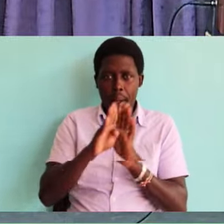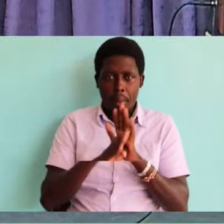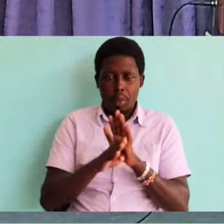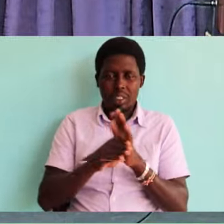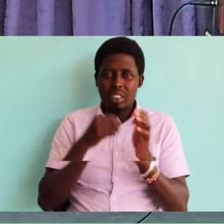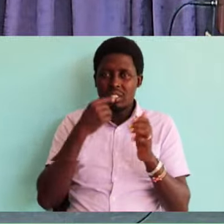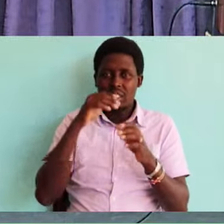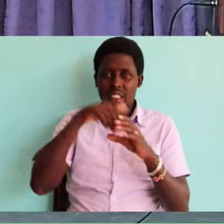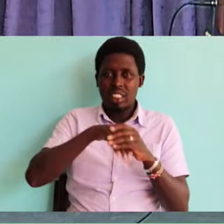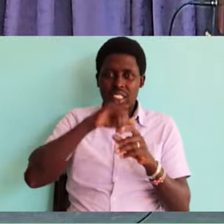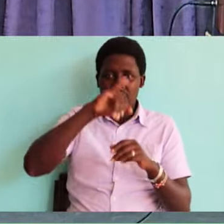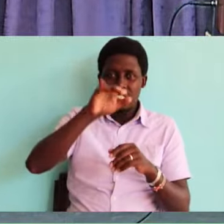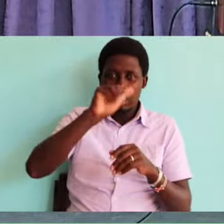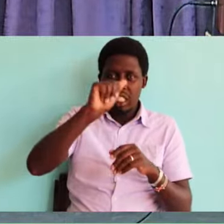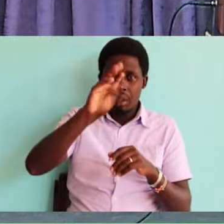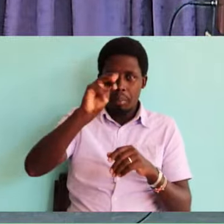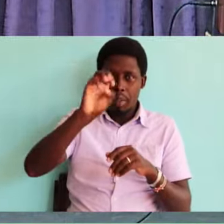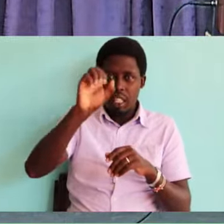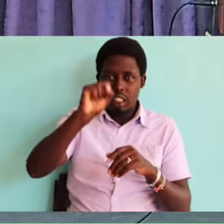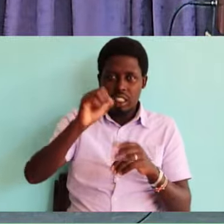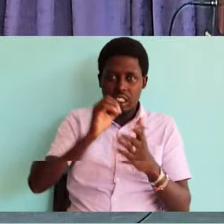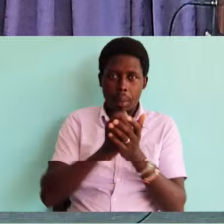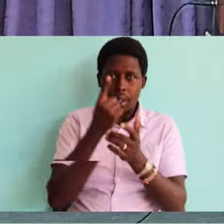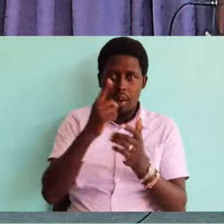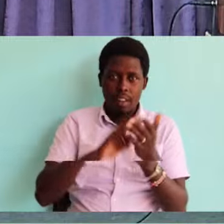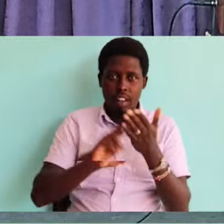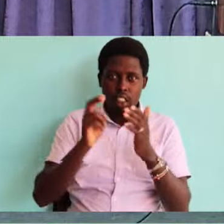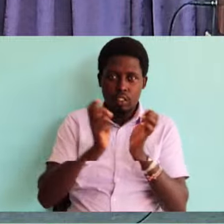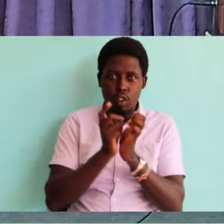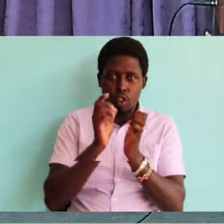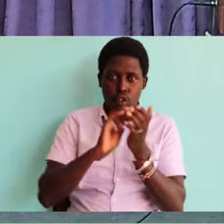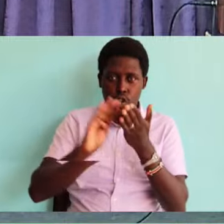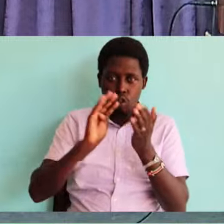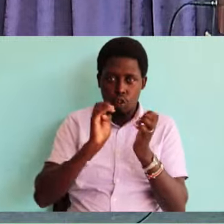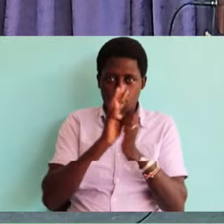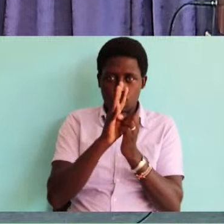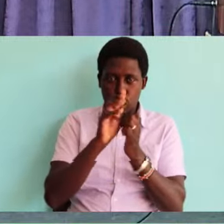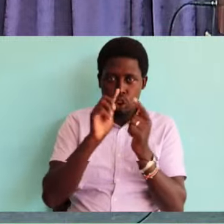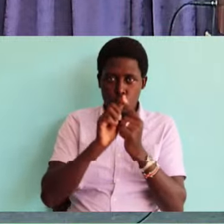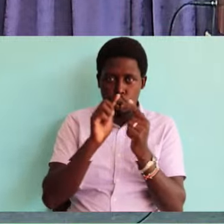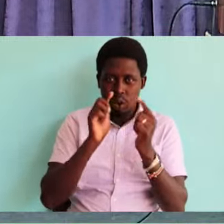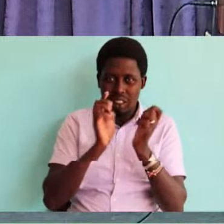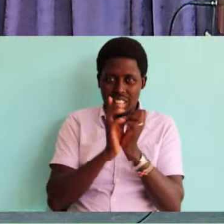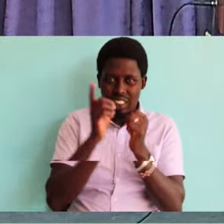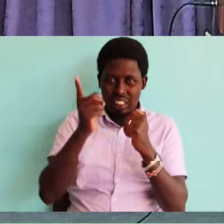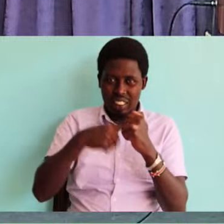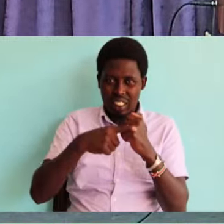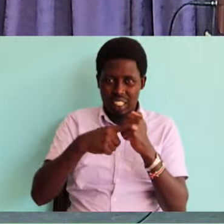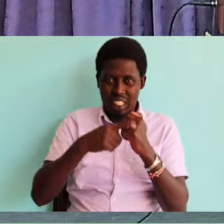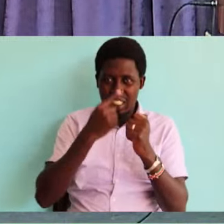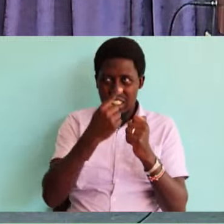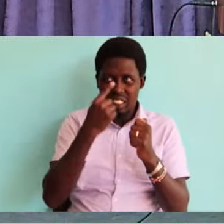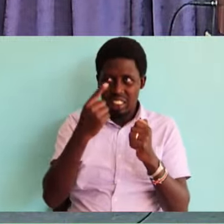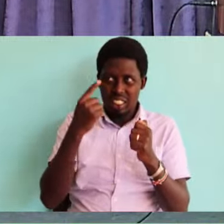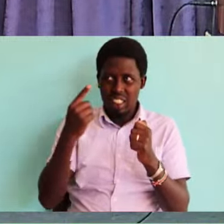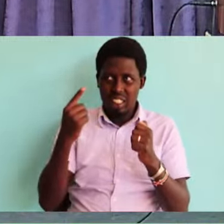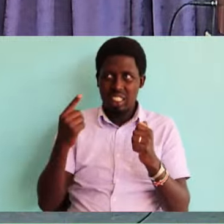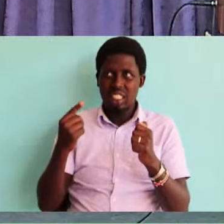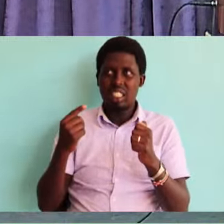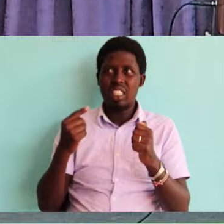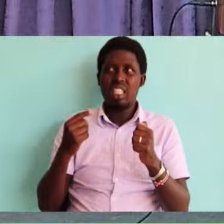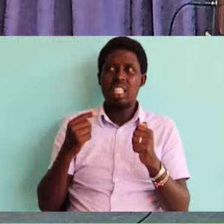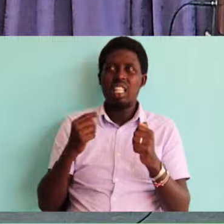chapter 1, verse 14 and 16, but each one of you is tempted when he's drawn away by his own desires and